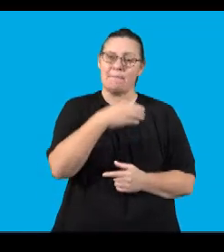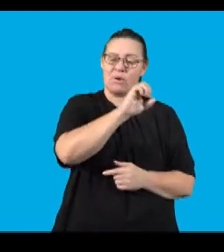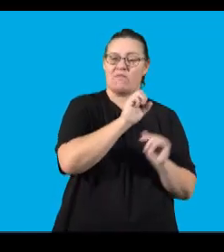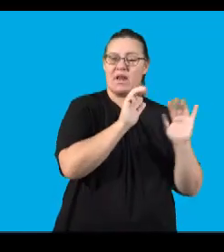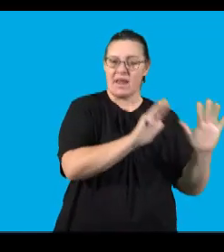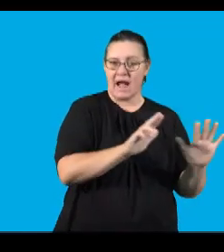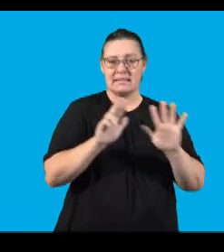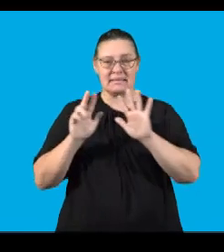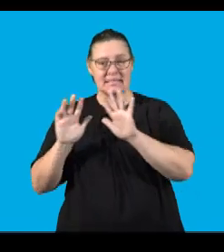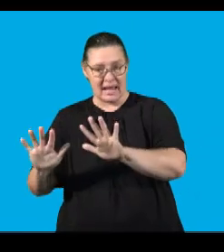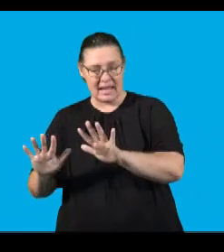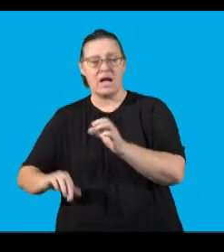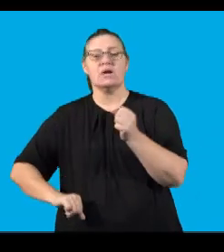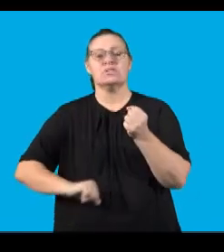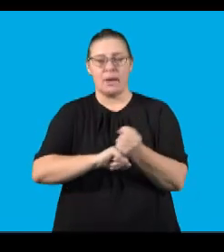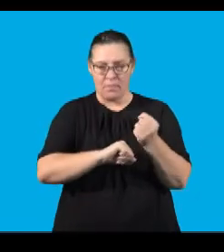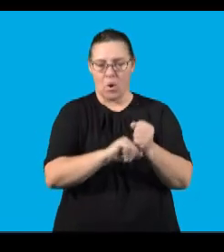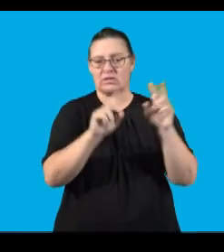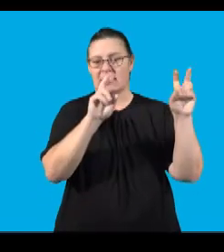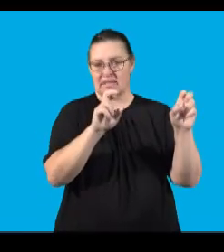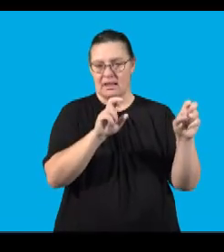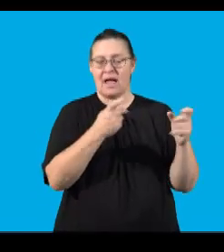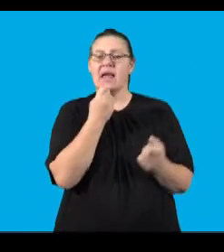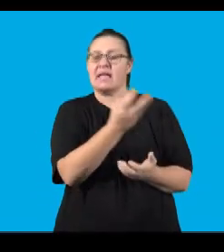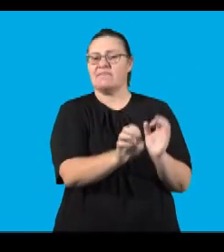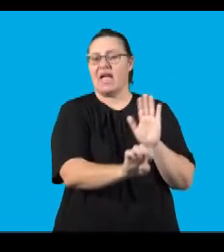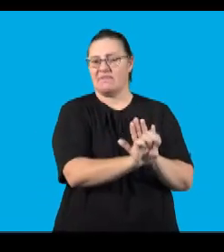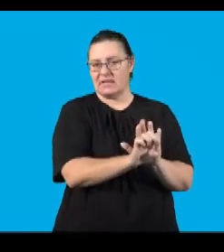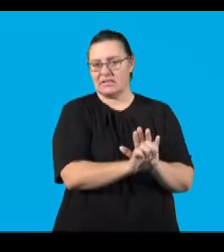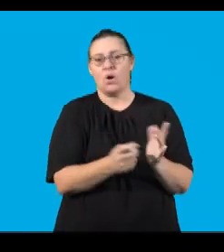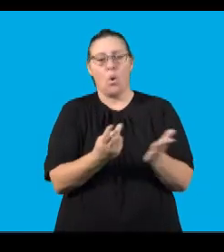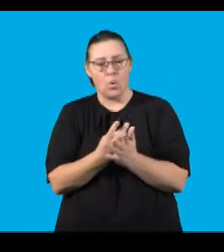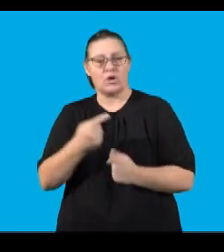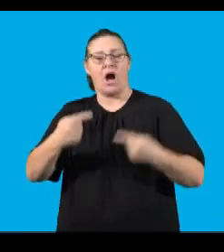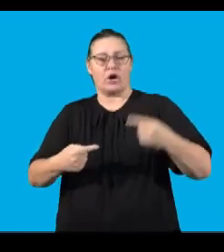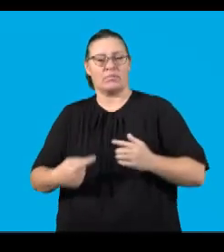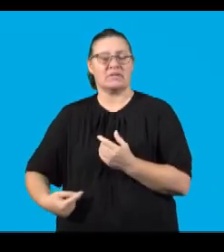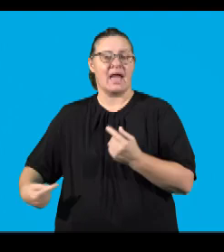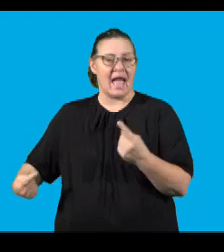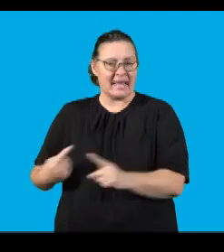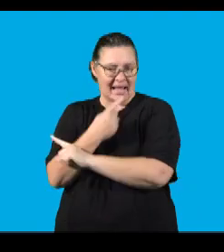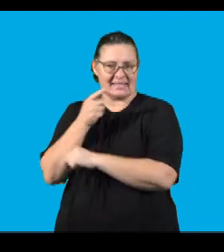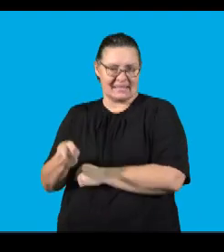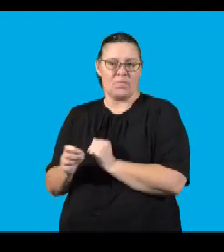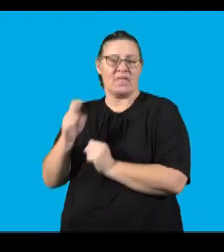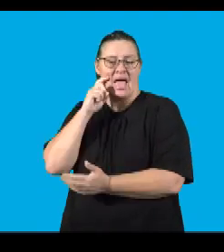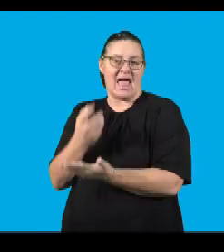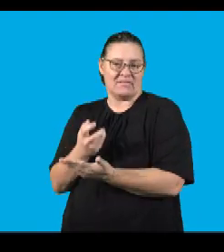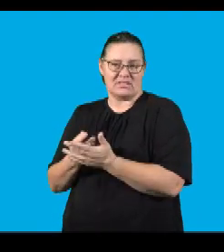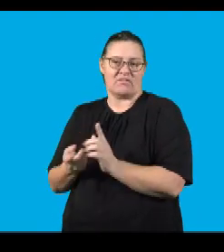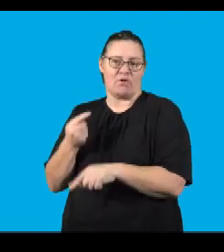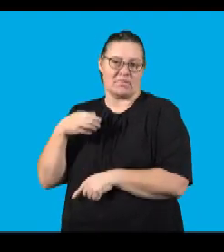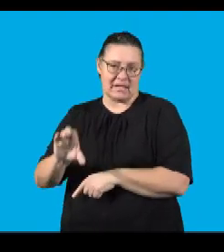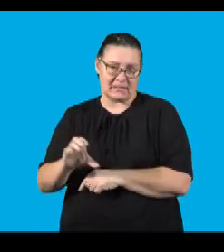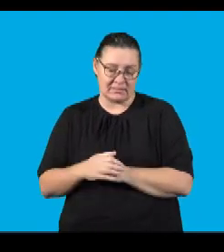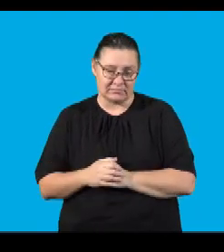paragraphs 9 and 10 support the title and give evidence, and you can also argue against that, of course, with evidence